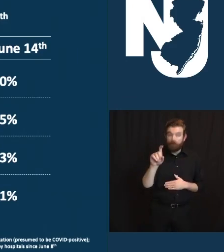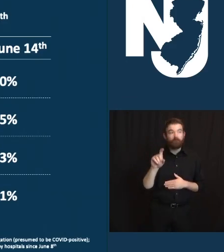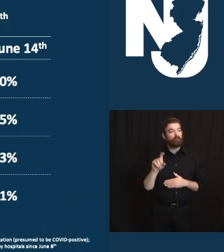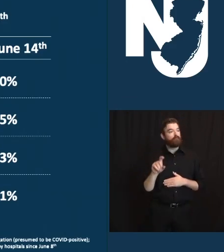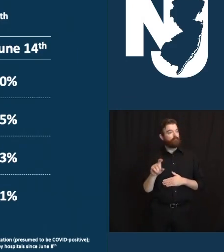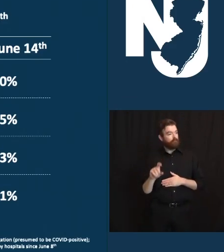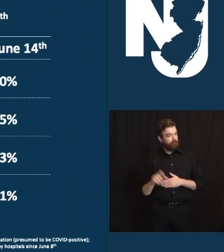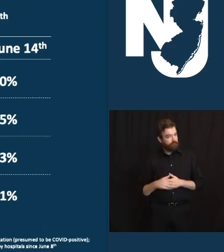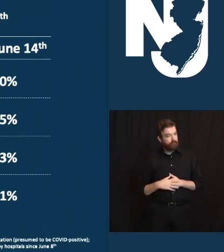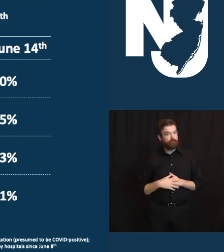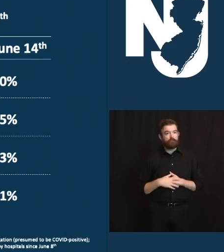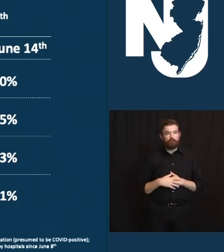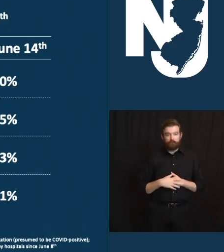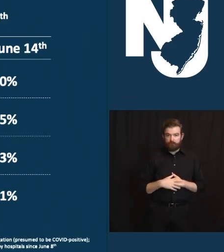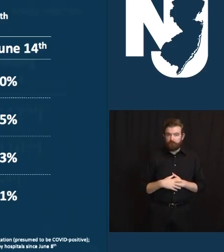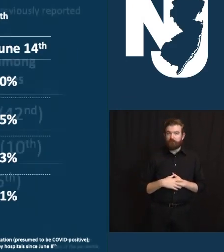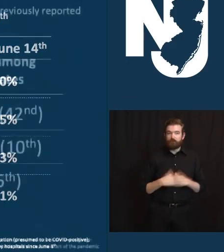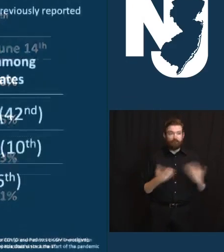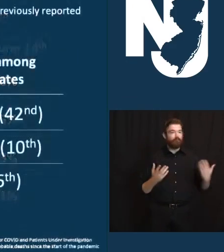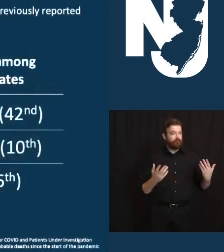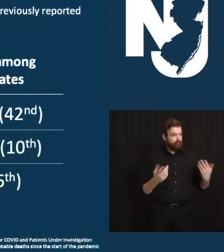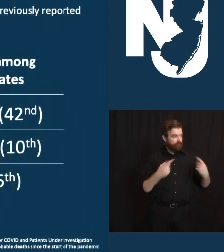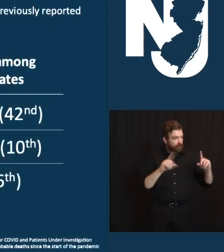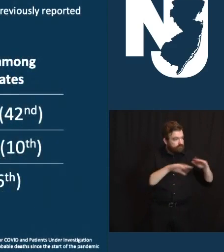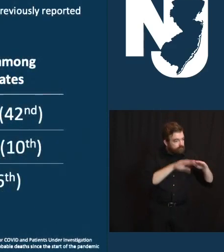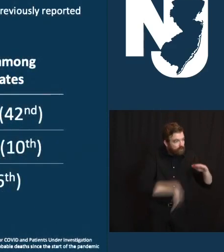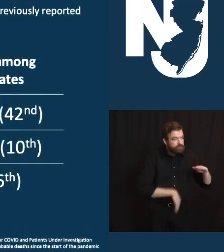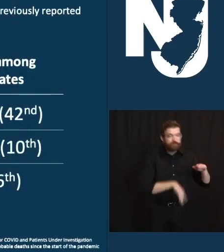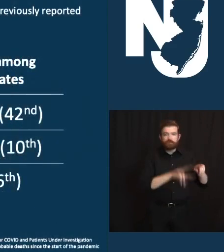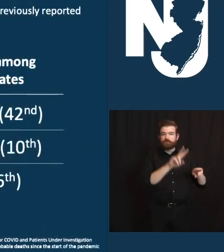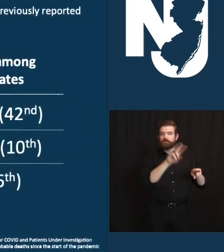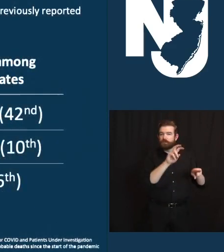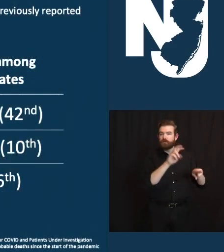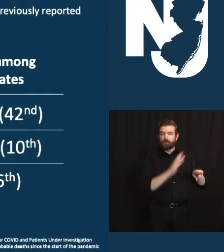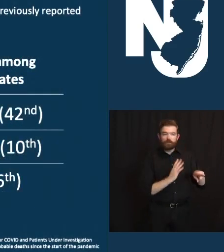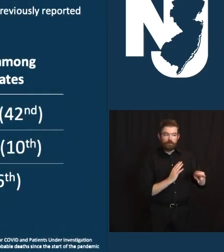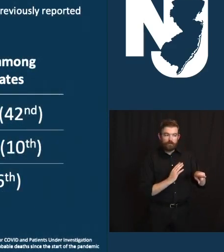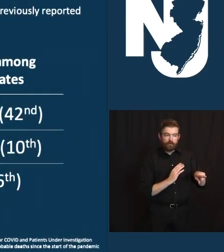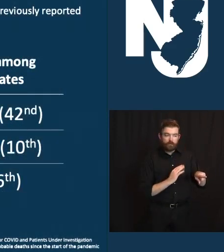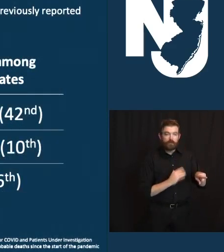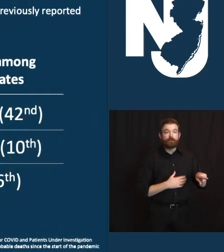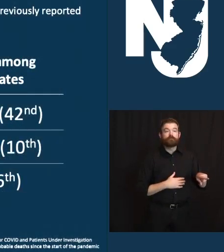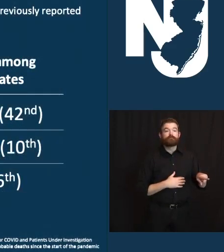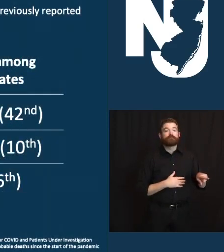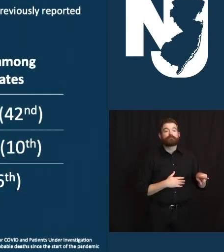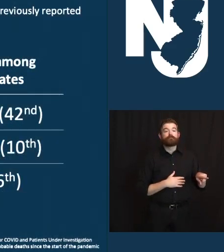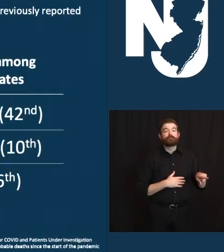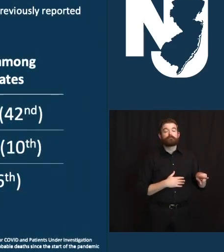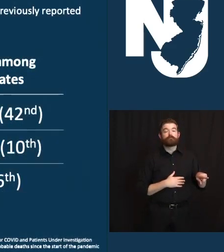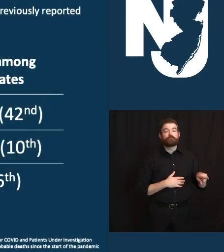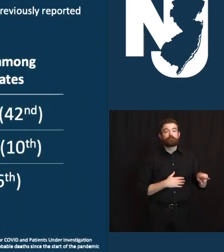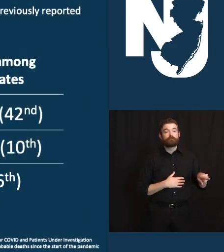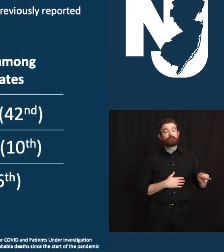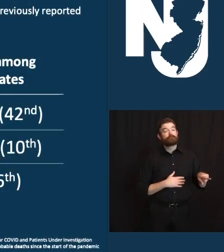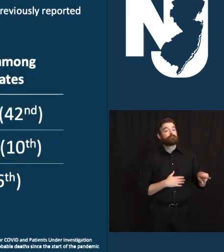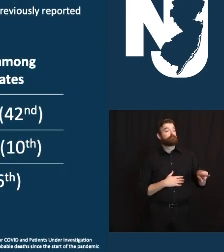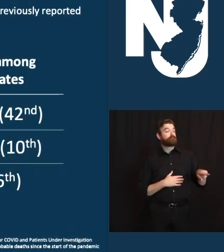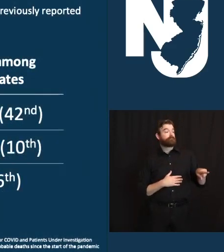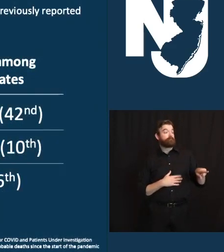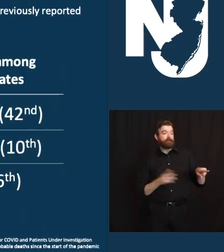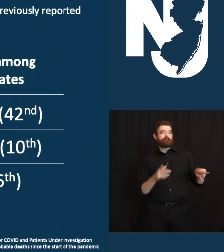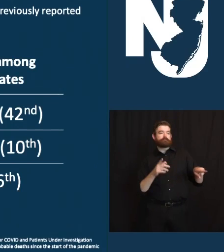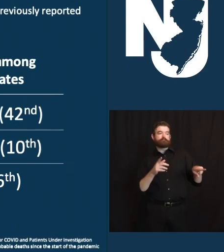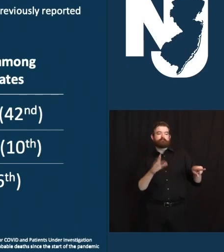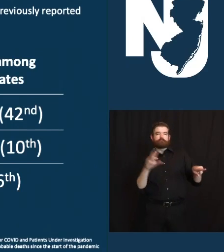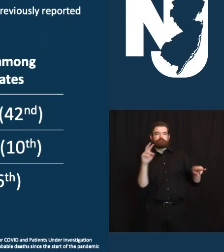those kind of numbers, Judy. But those numbers only tell part of our story. Here's the other half. We are now losing ground that we have